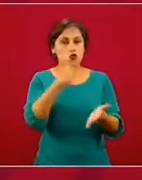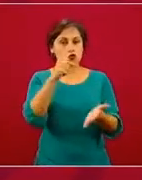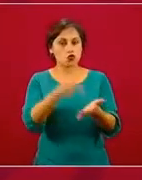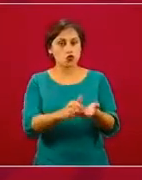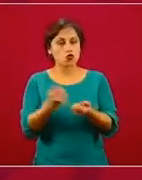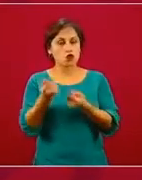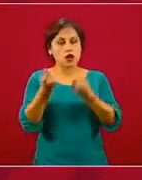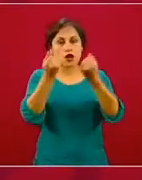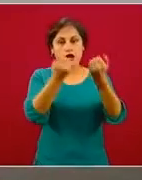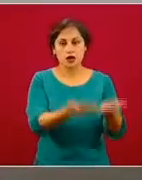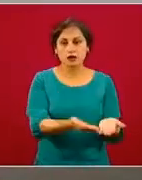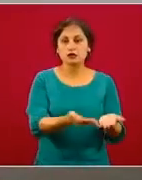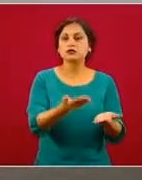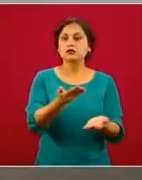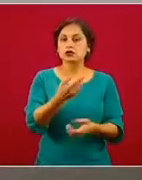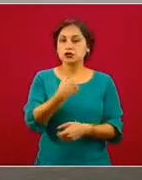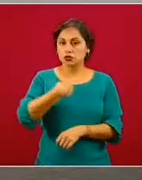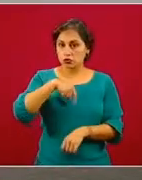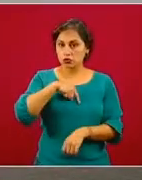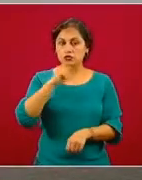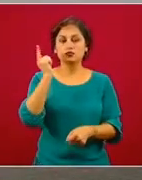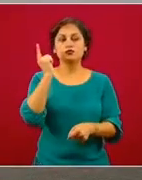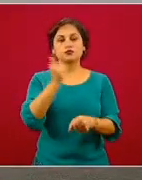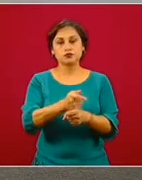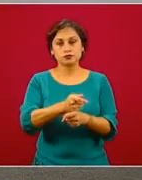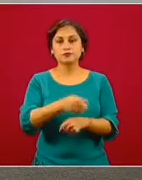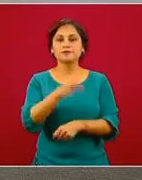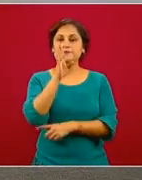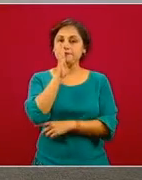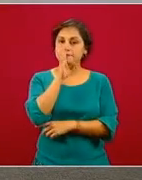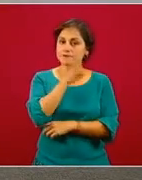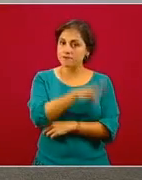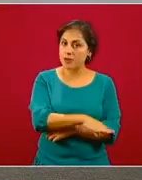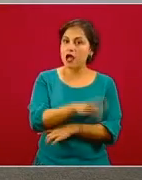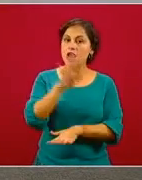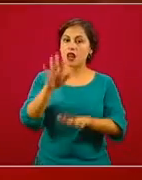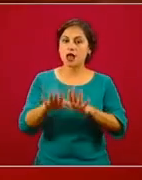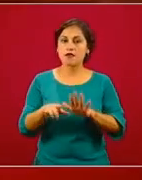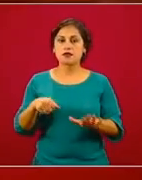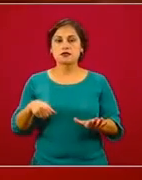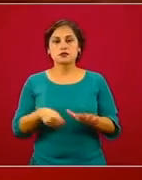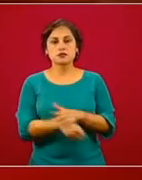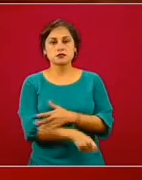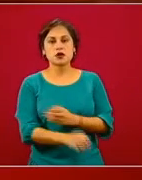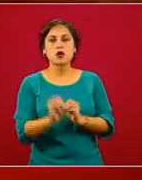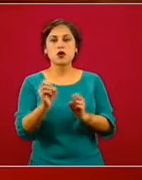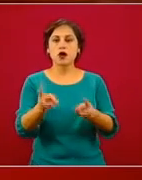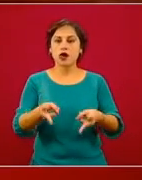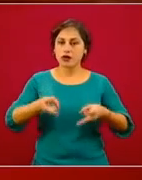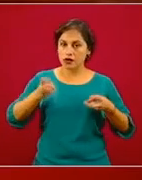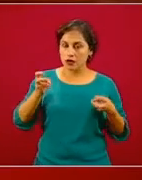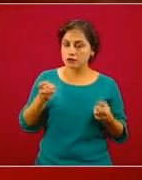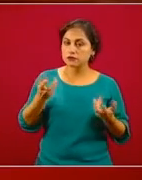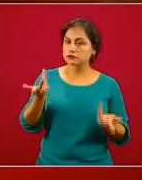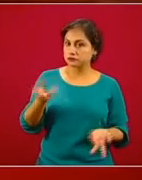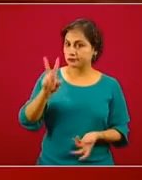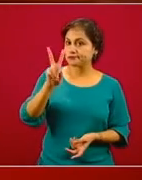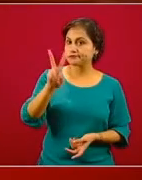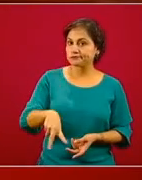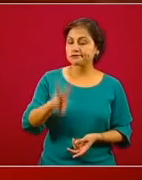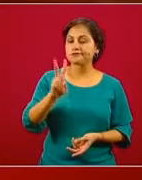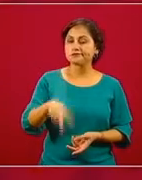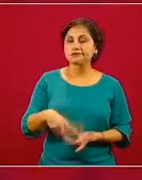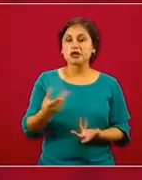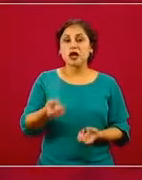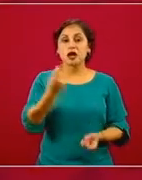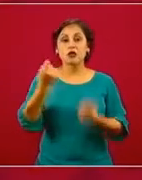was related to local distribution, in which we could detect some um, some